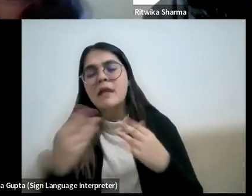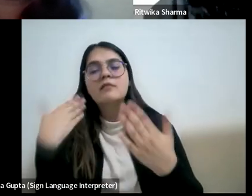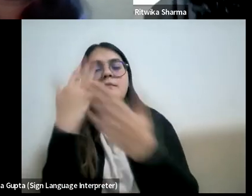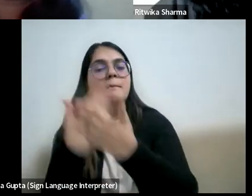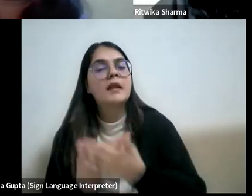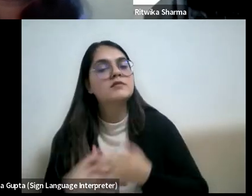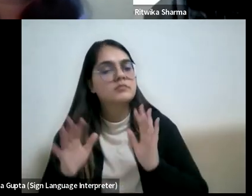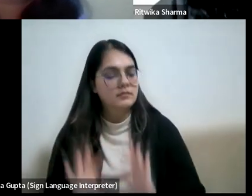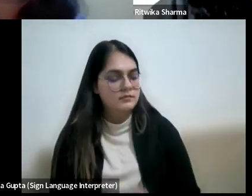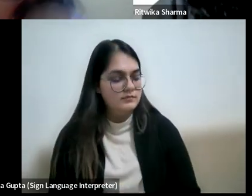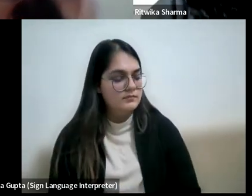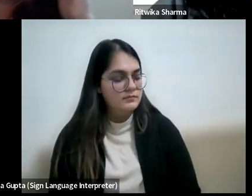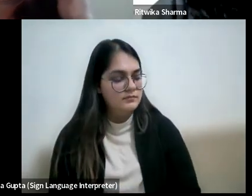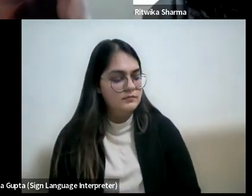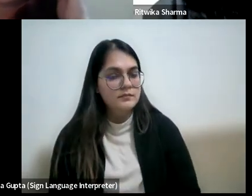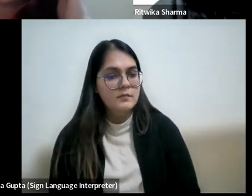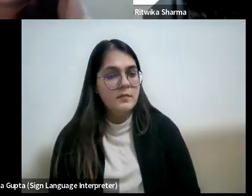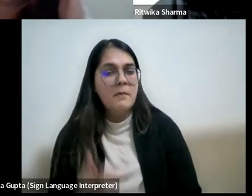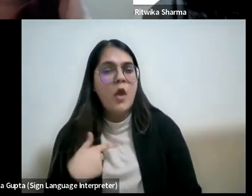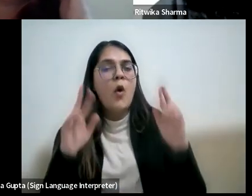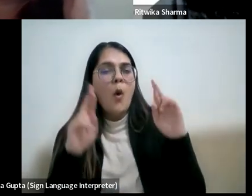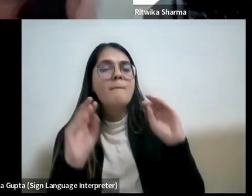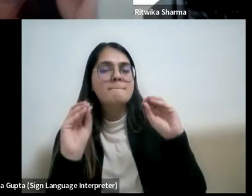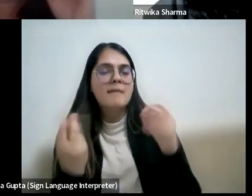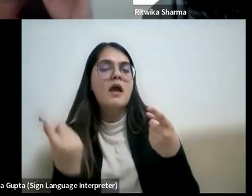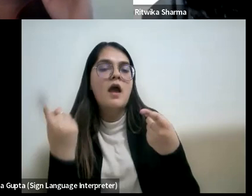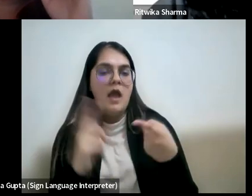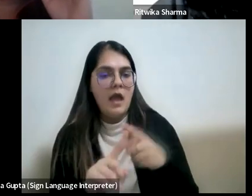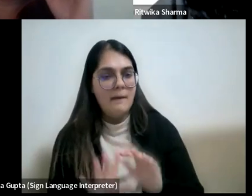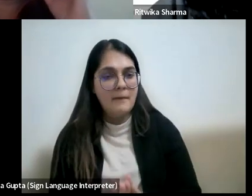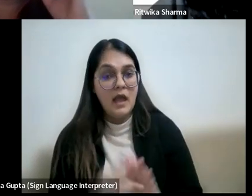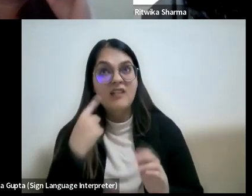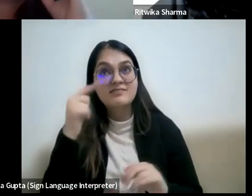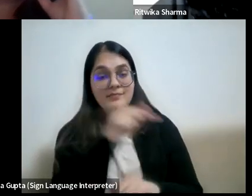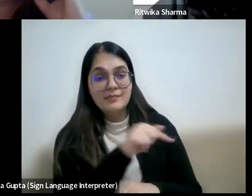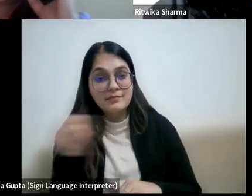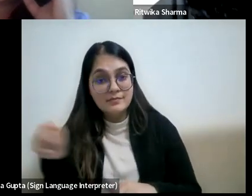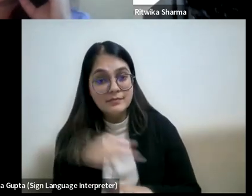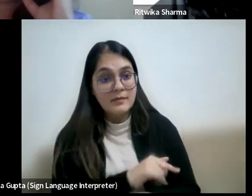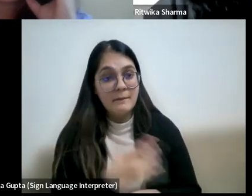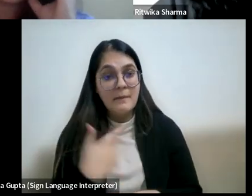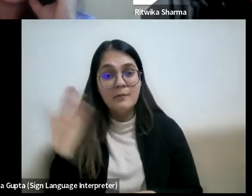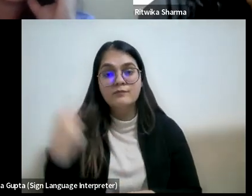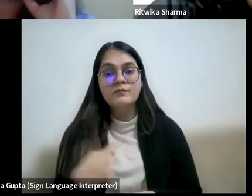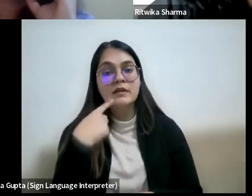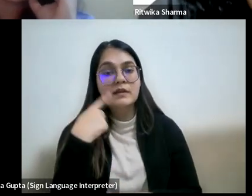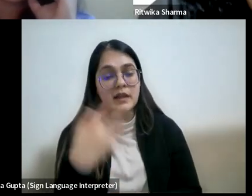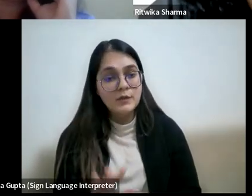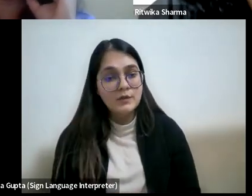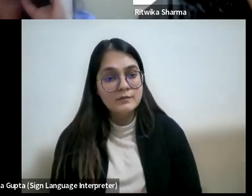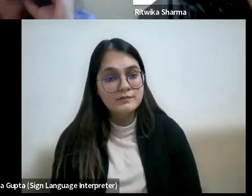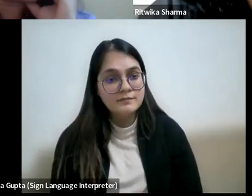course. So let's hope something better happens. In the meantime, like I mentioned, the